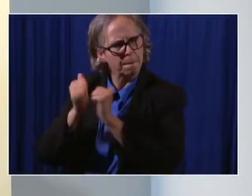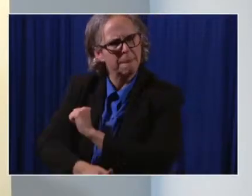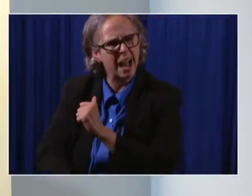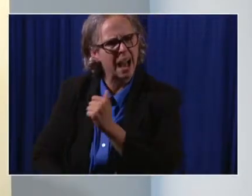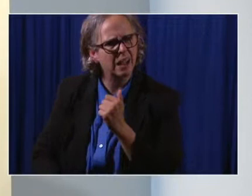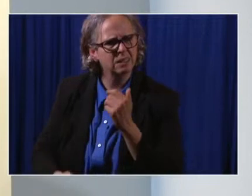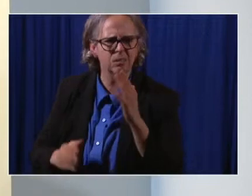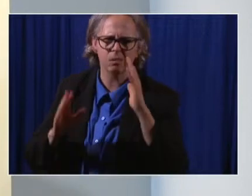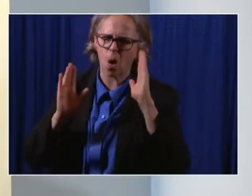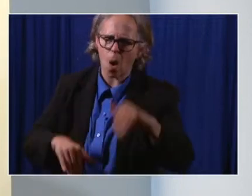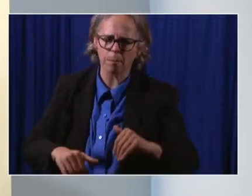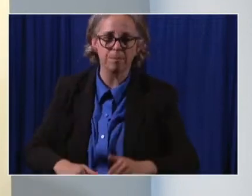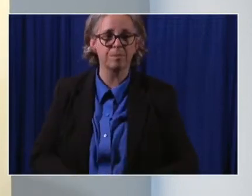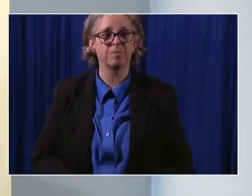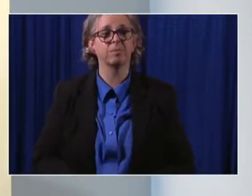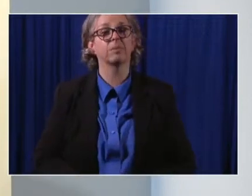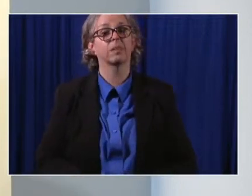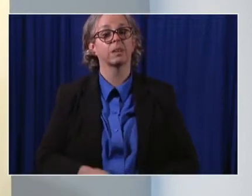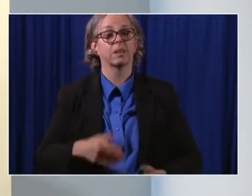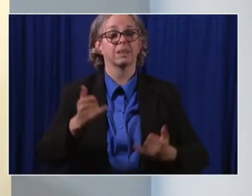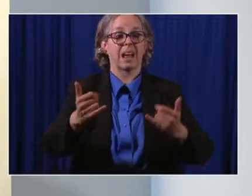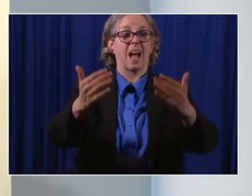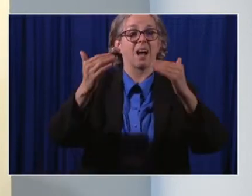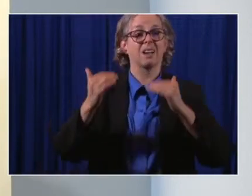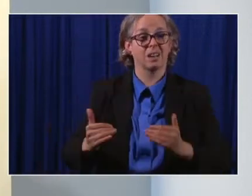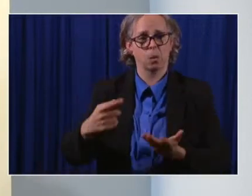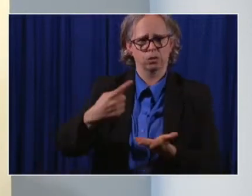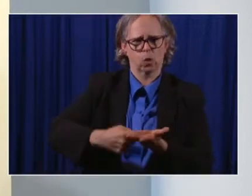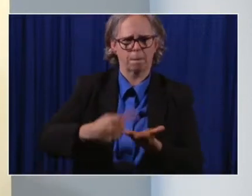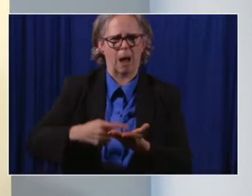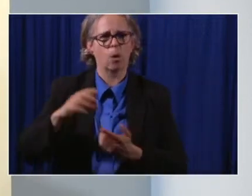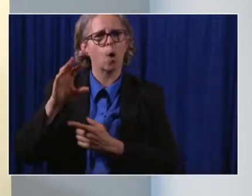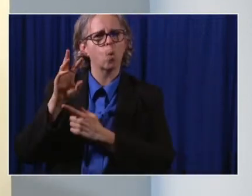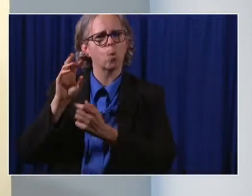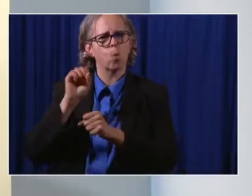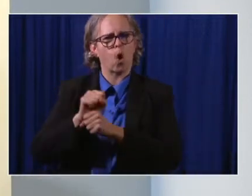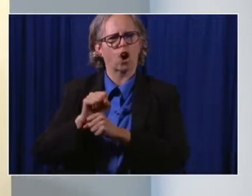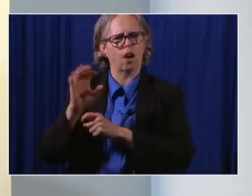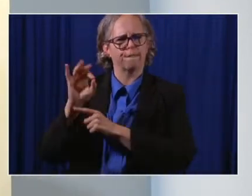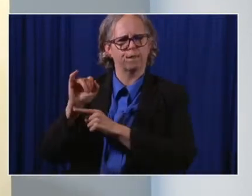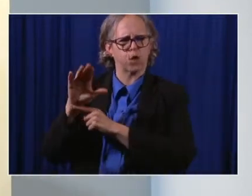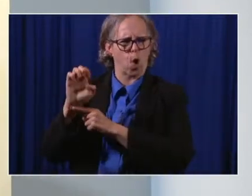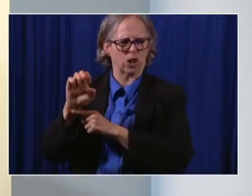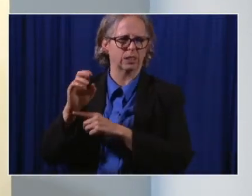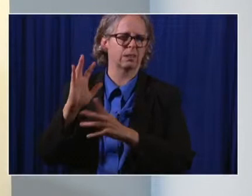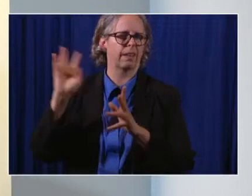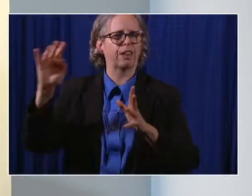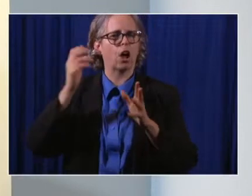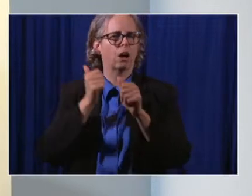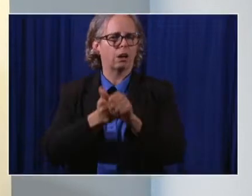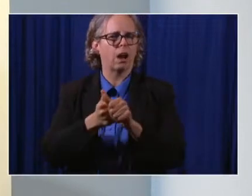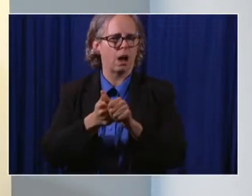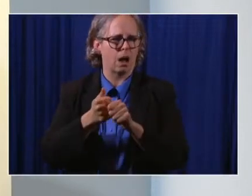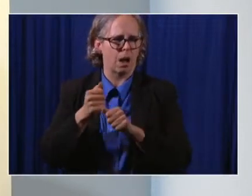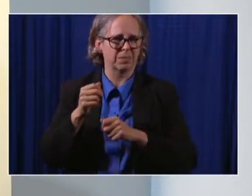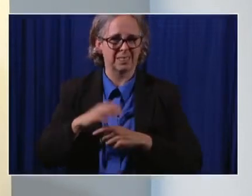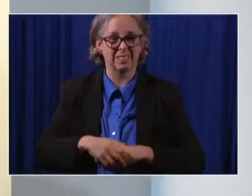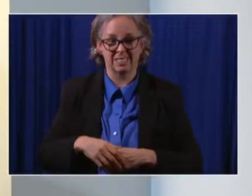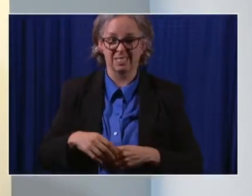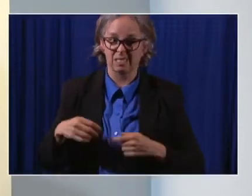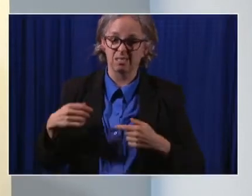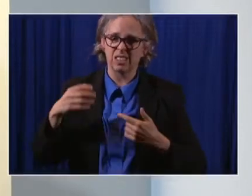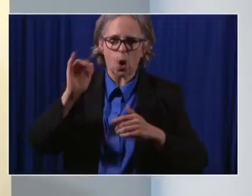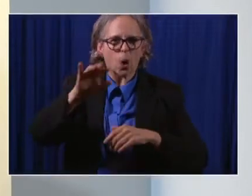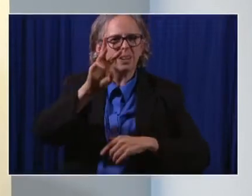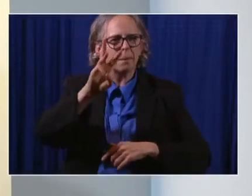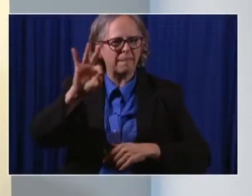workforce development update. Workforce training and development continues to be a priority for our administration. And the presence of COVID in